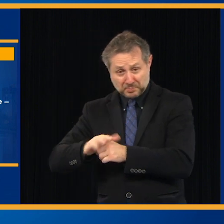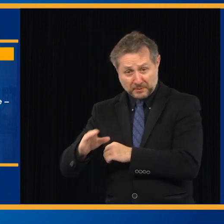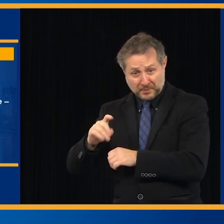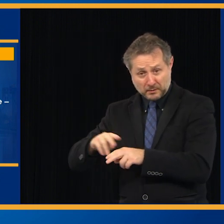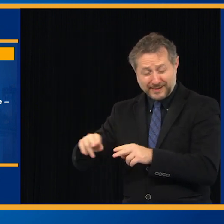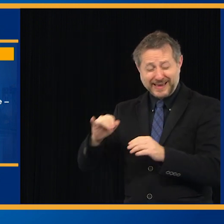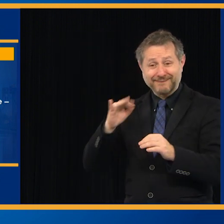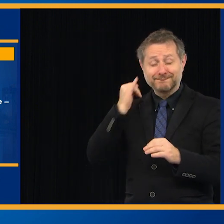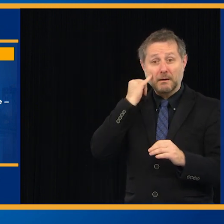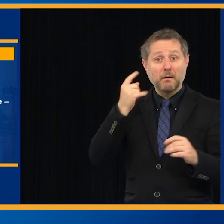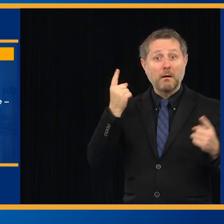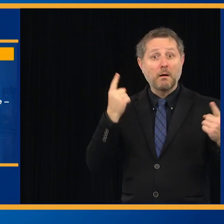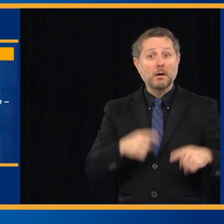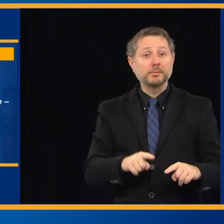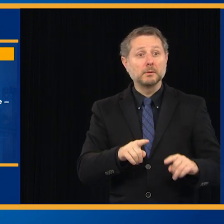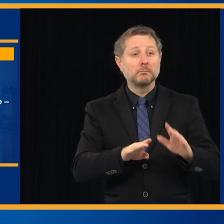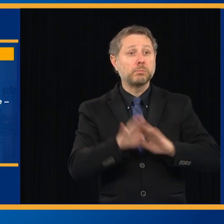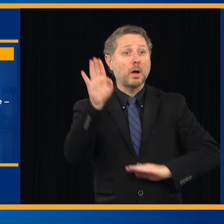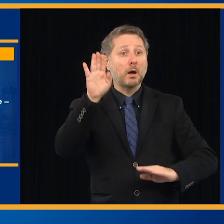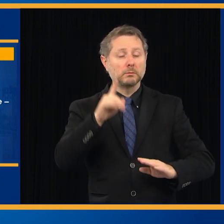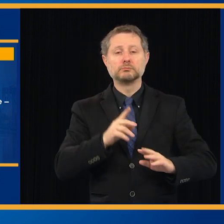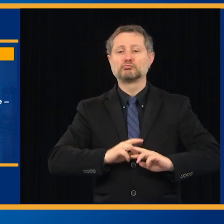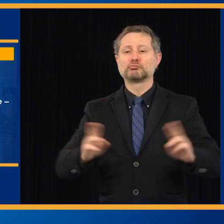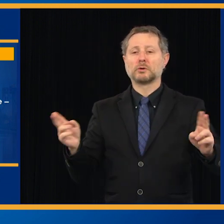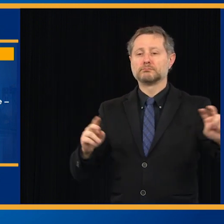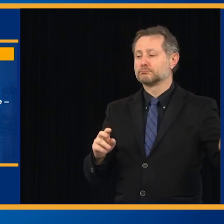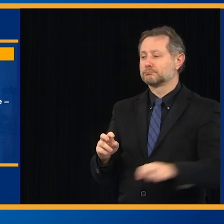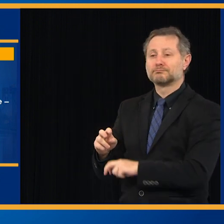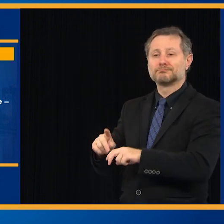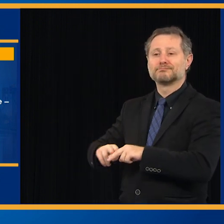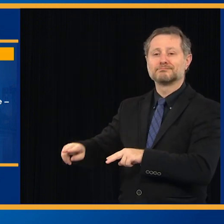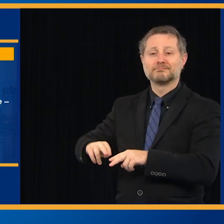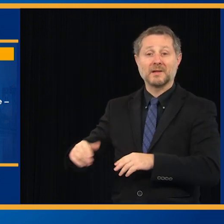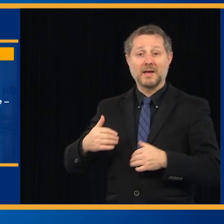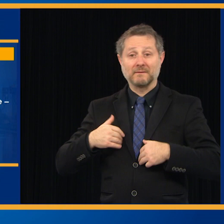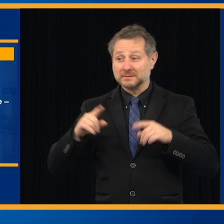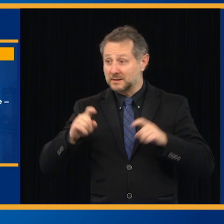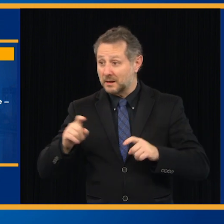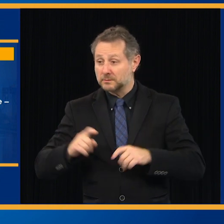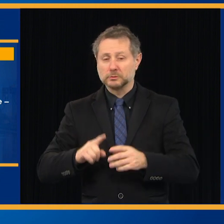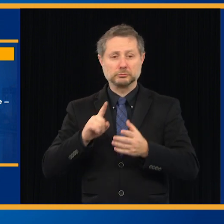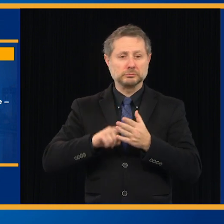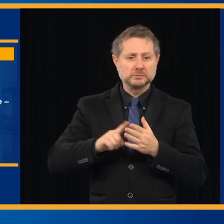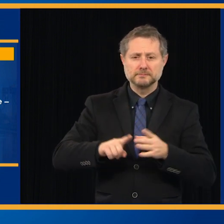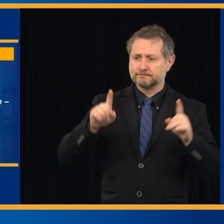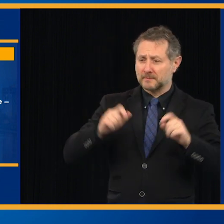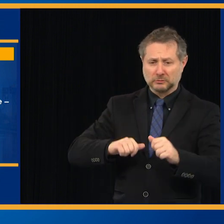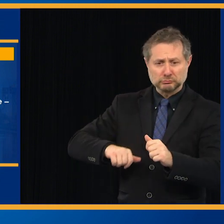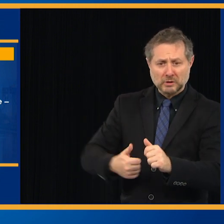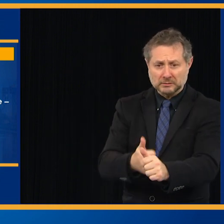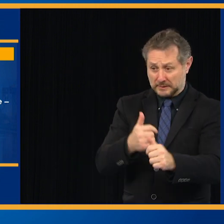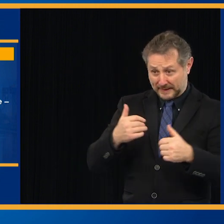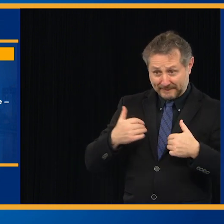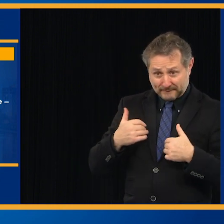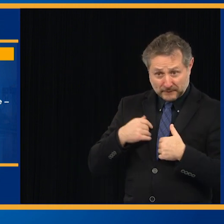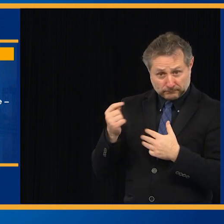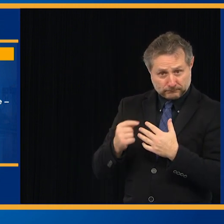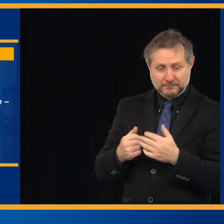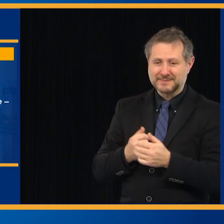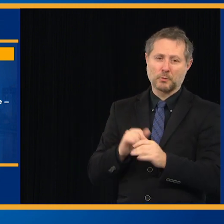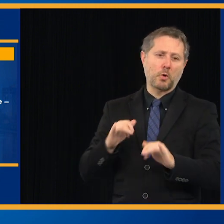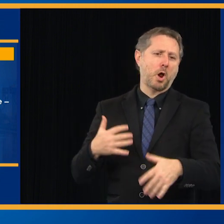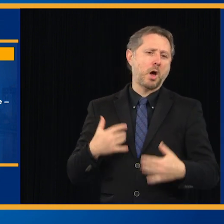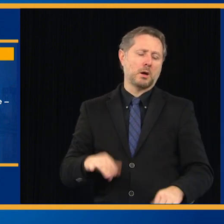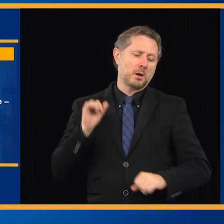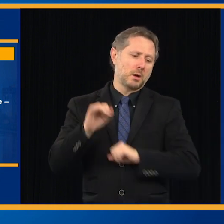goes up? Do they have the testing, tracing, isolation that we've all been talking about for weeks and weeks and weeks? Do they have